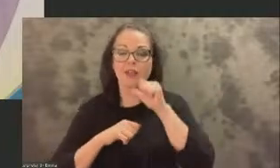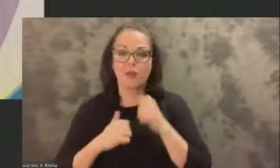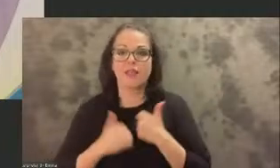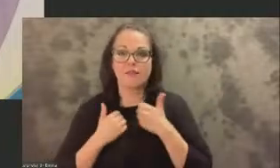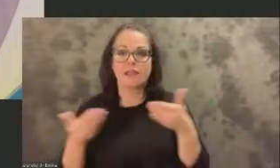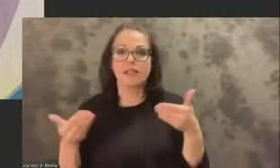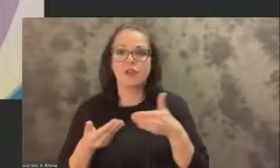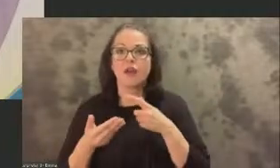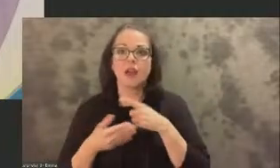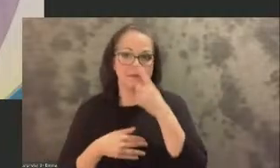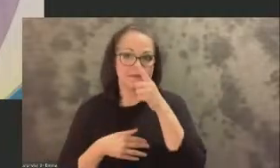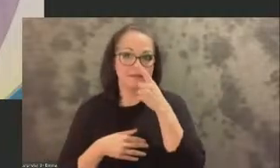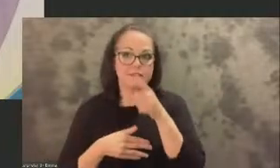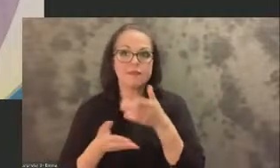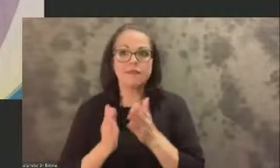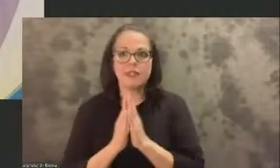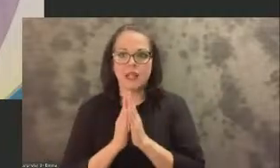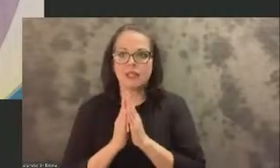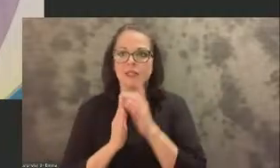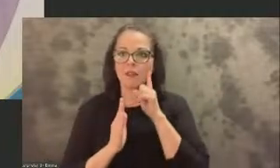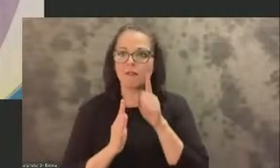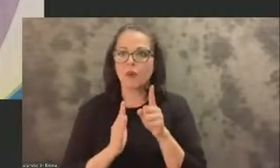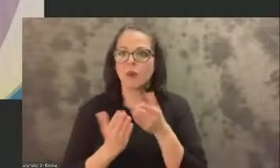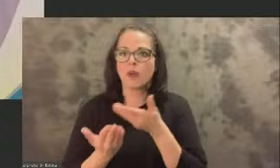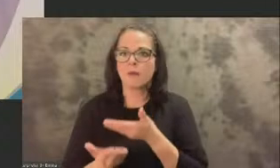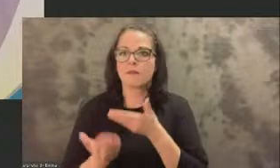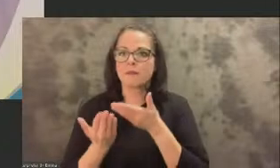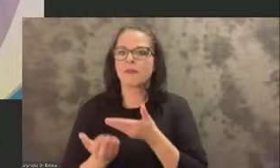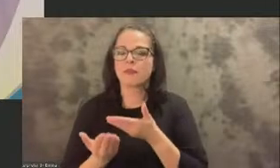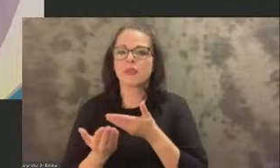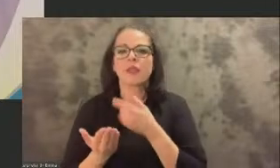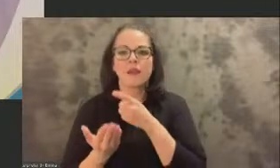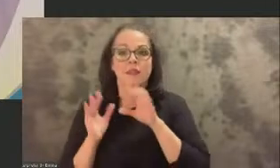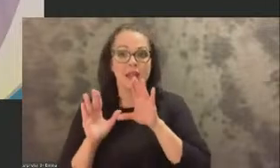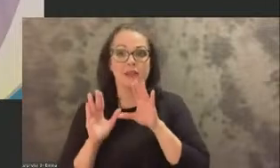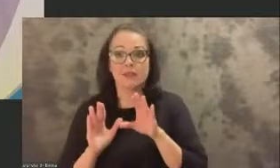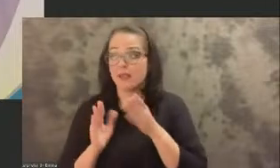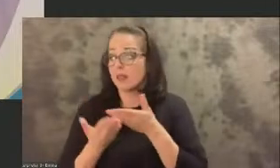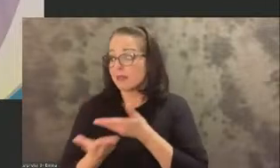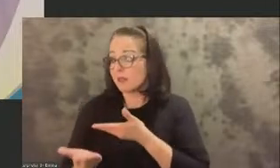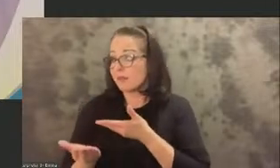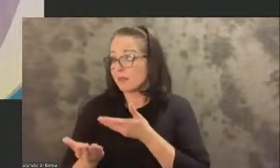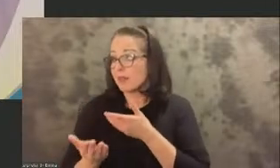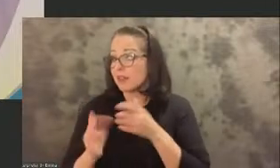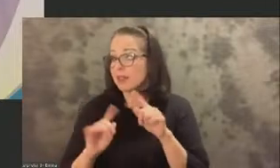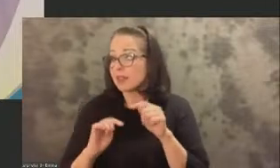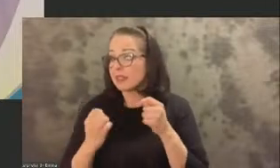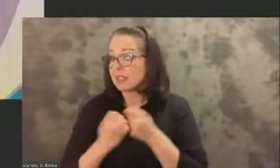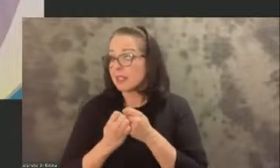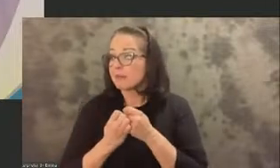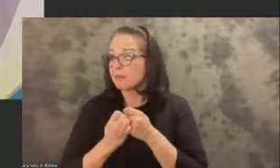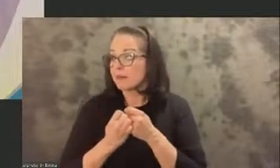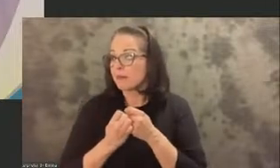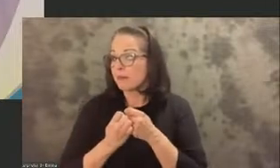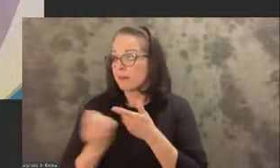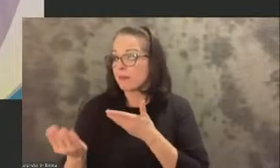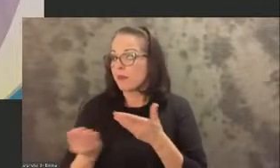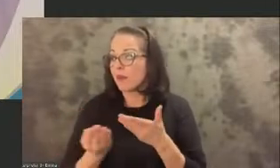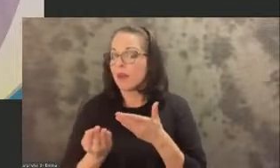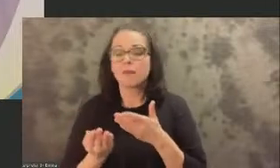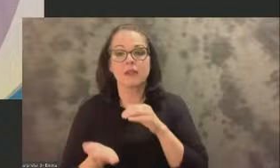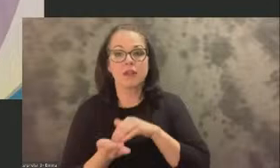to actually present excellent job your team has done. Thank you. Hye-Young, take it